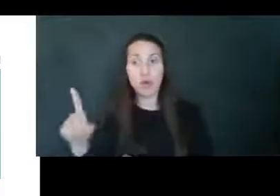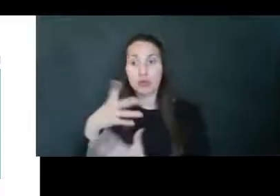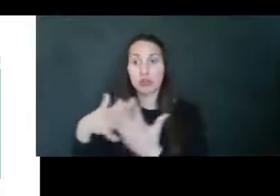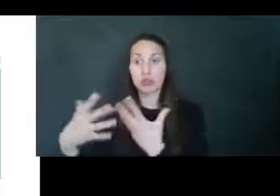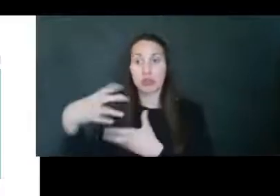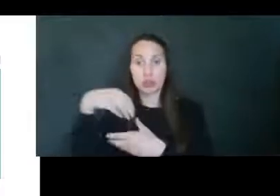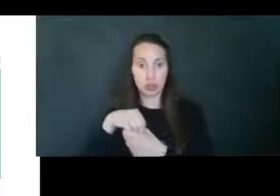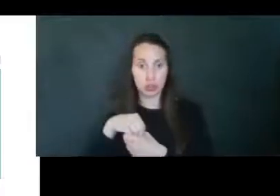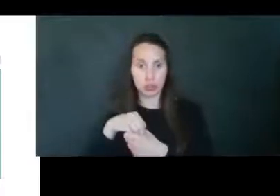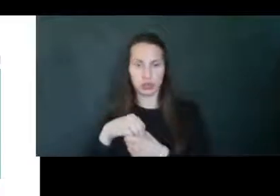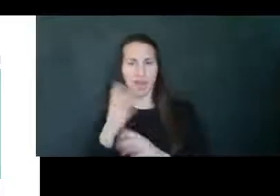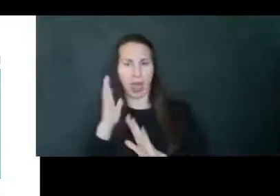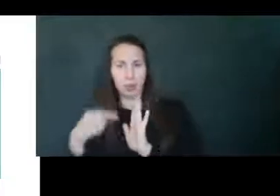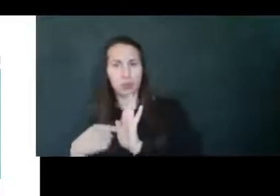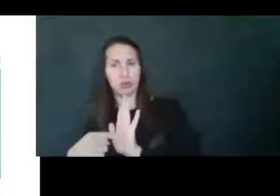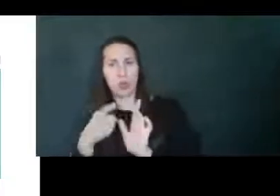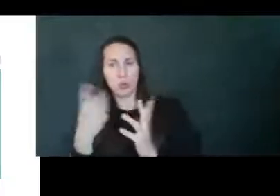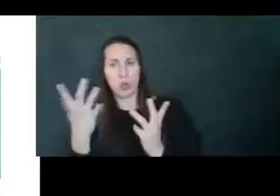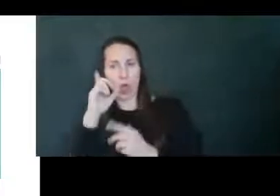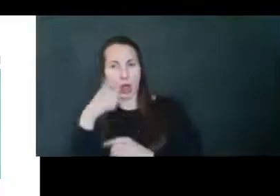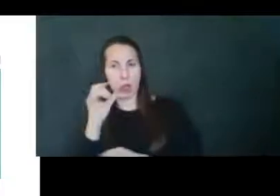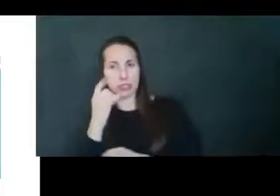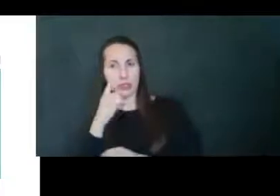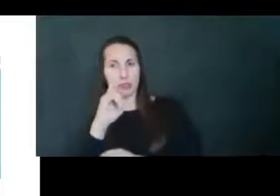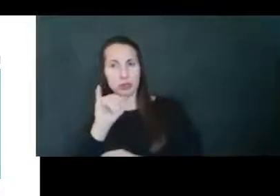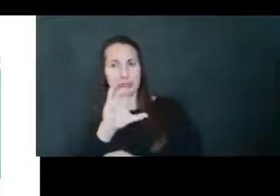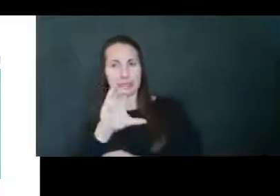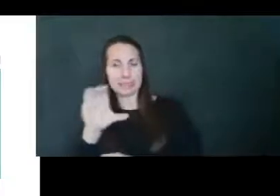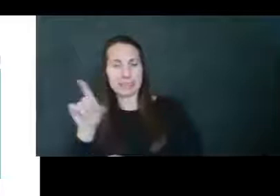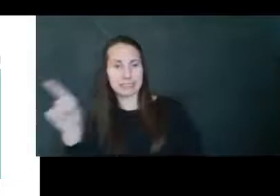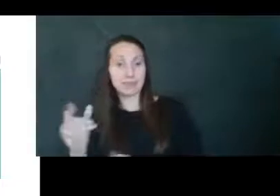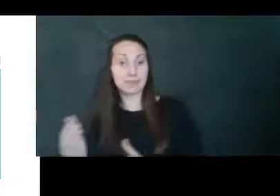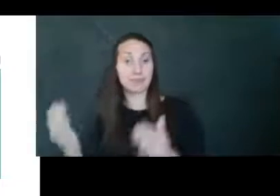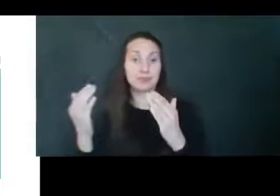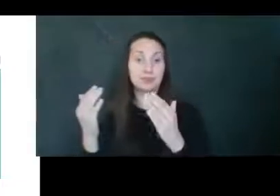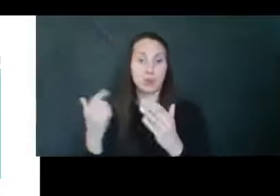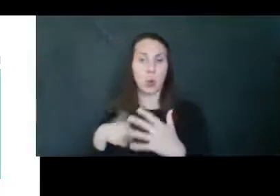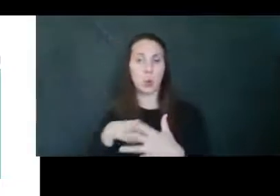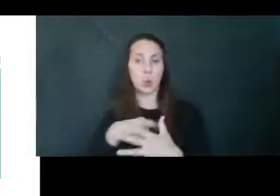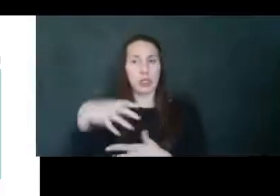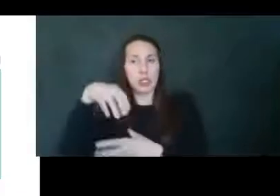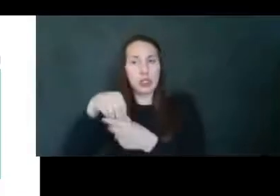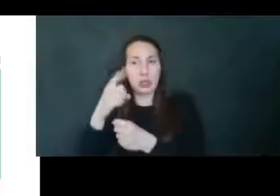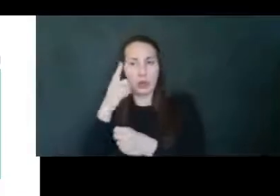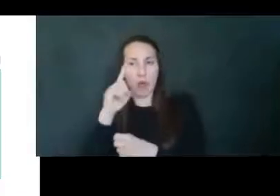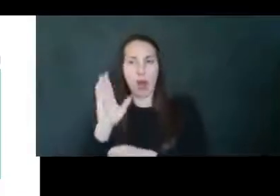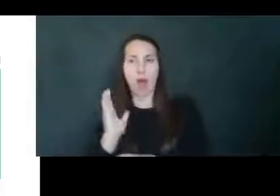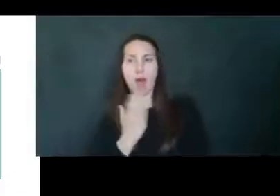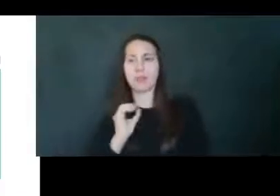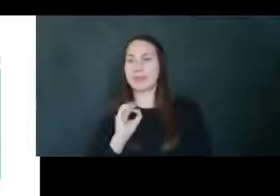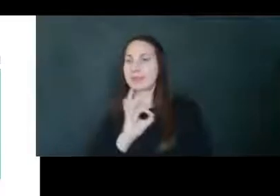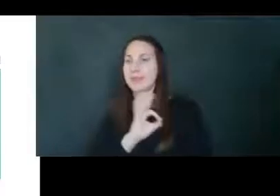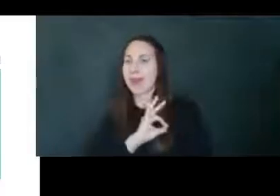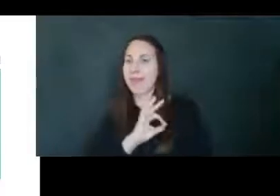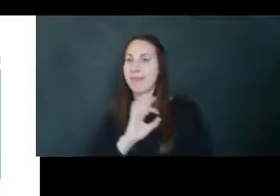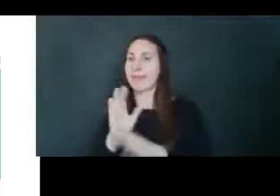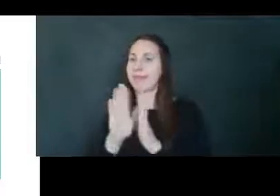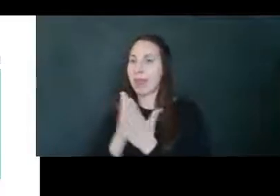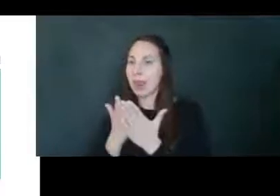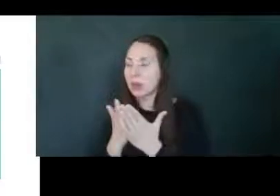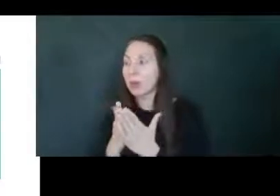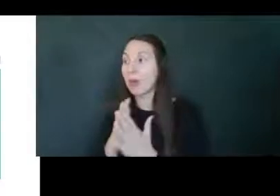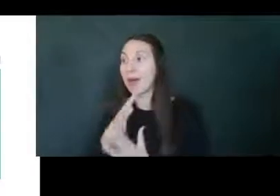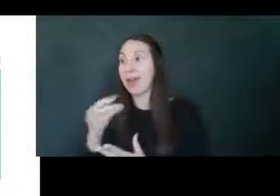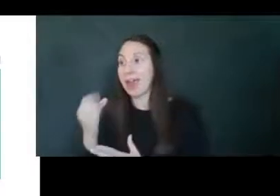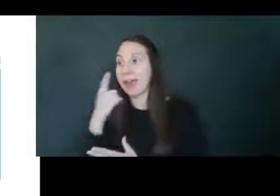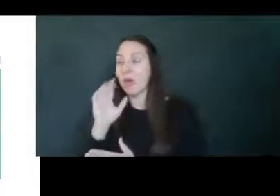JCC in Manhattan. We have this in our staff manual and as part of our onboarding paperwork. There's an opening statement